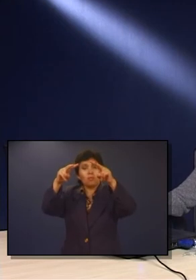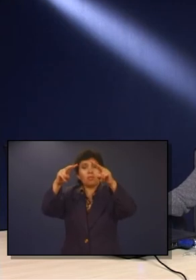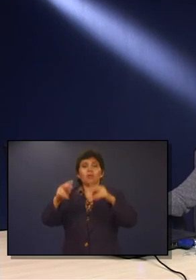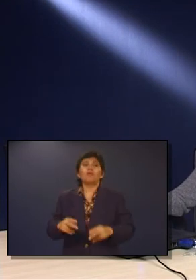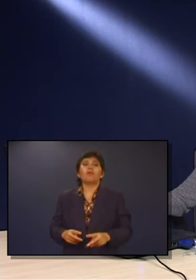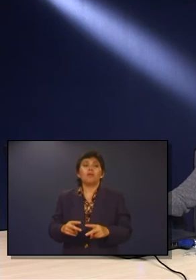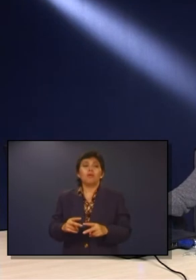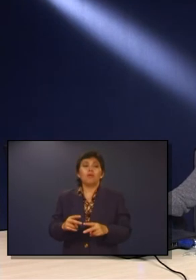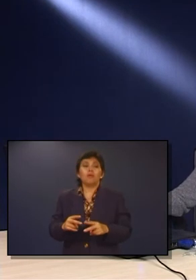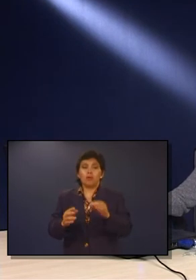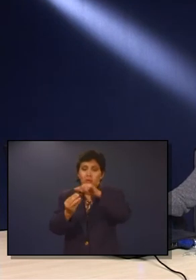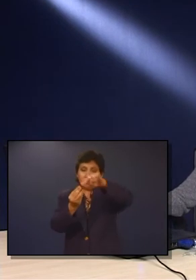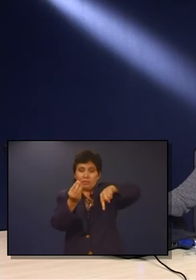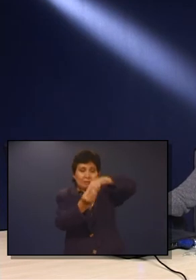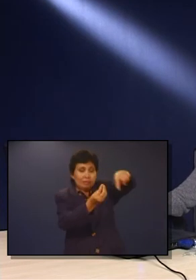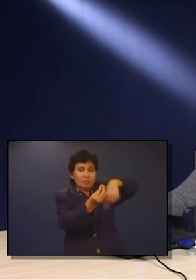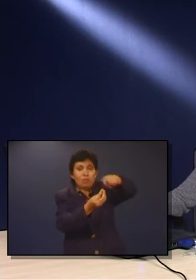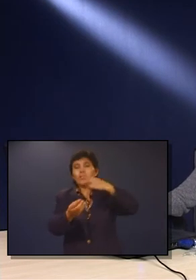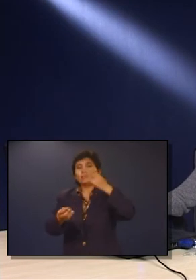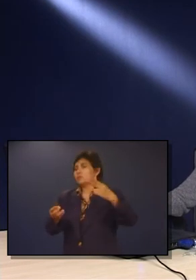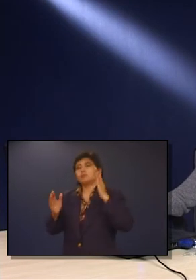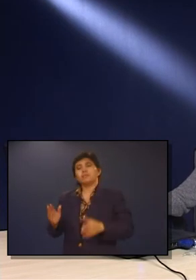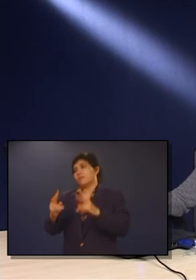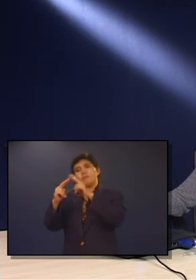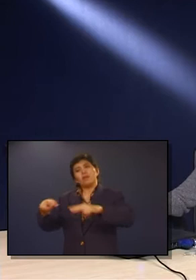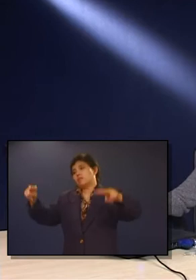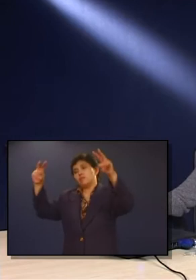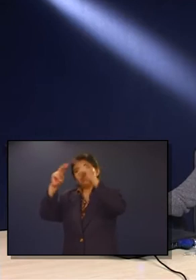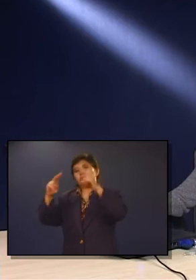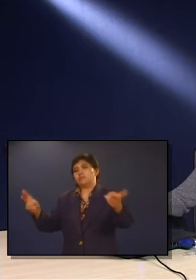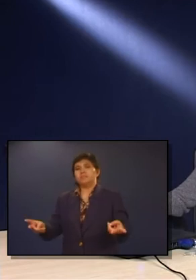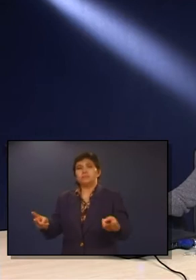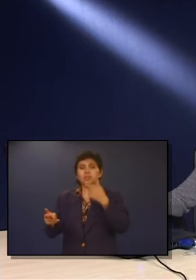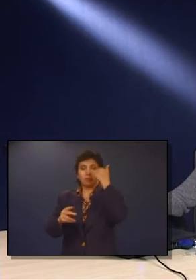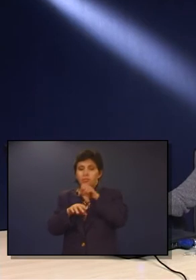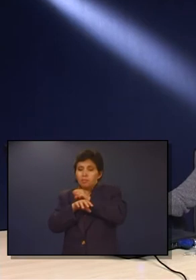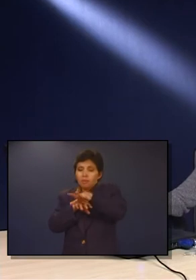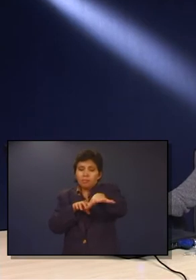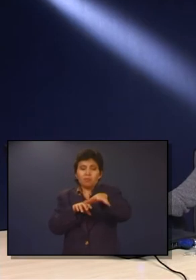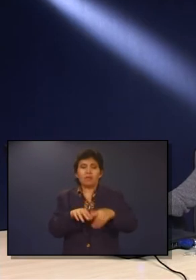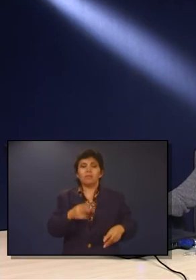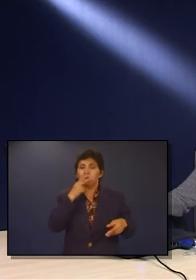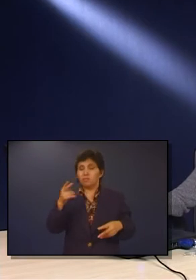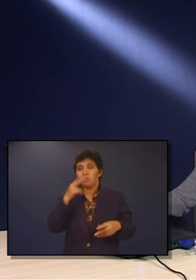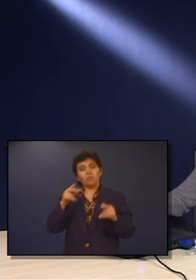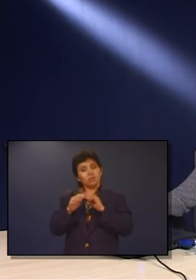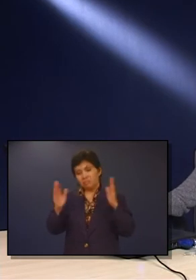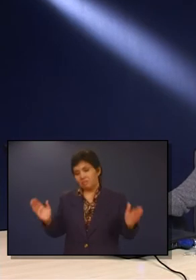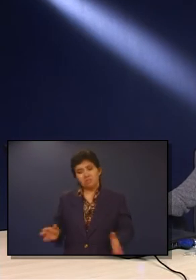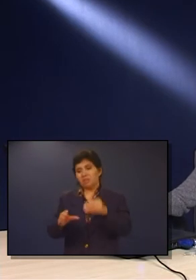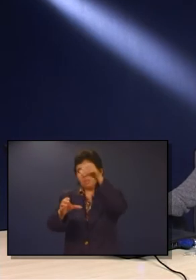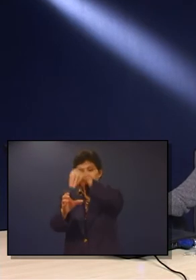you are surrounded by smokers, your value is high because you are appreciated by them. For sure, your attitude towards smoking is good.